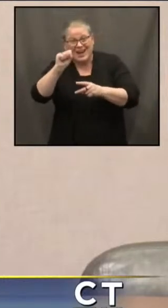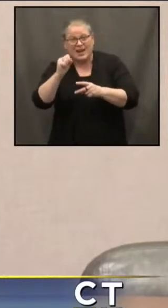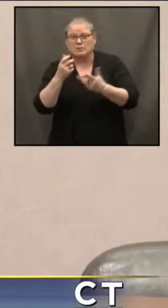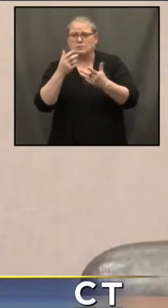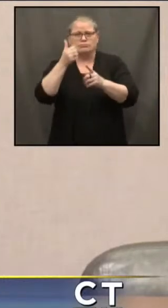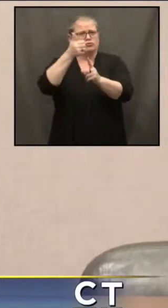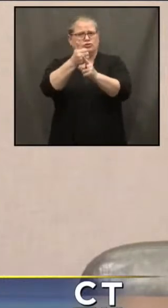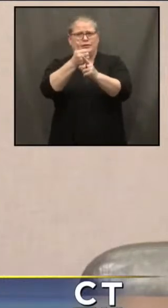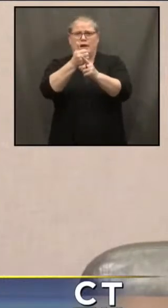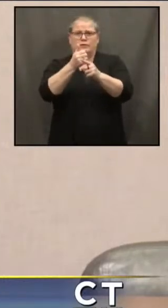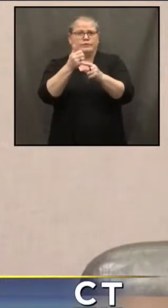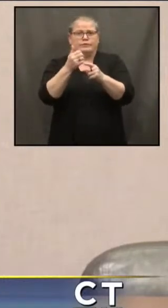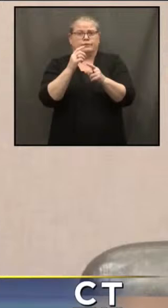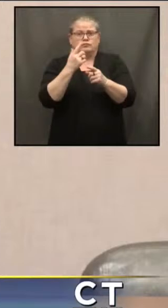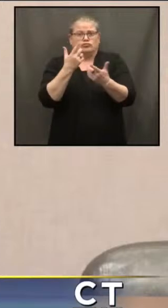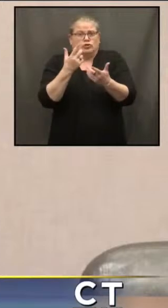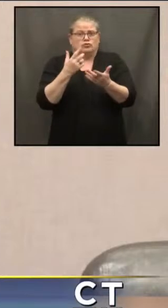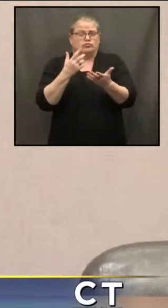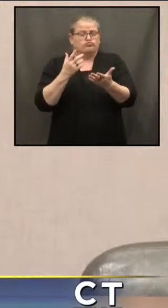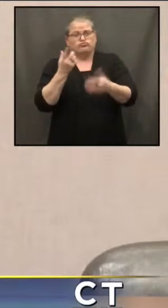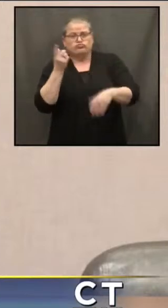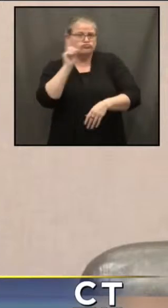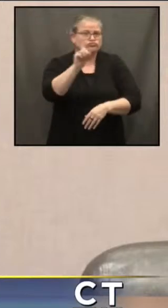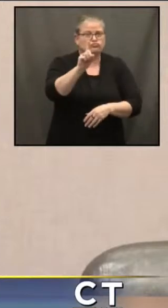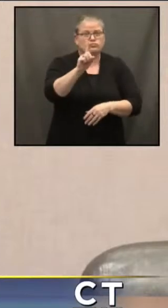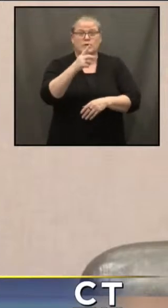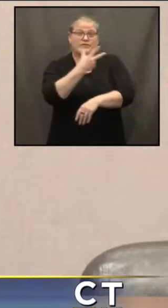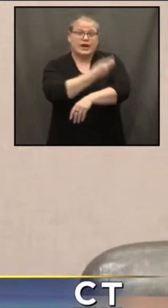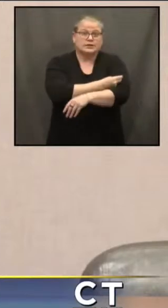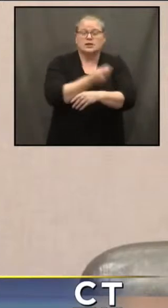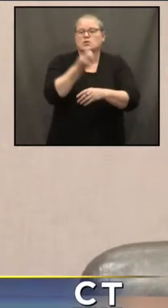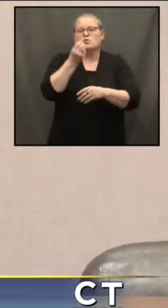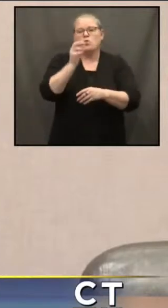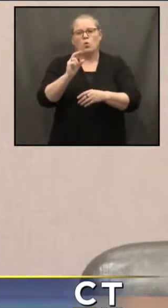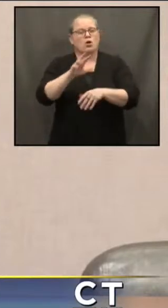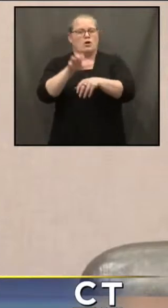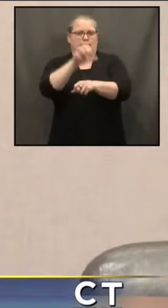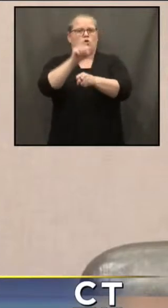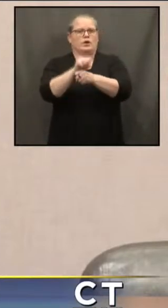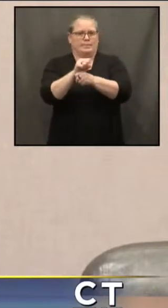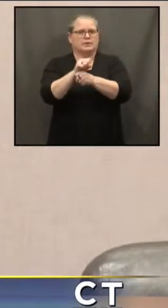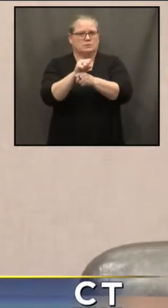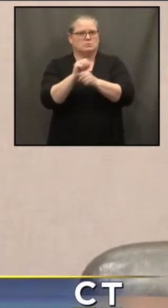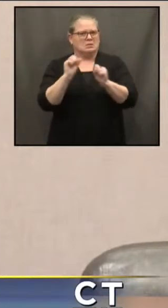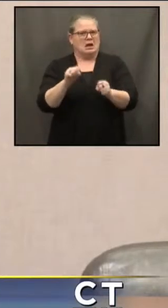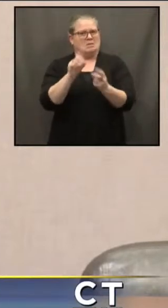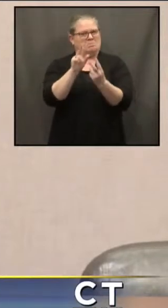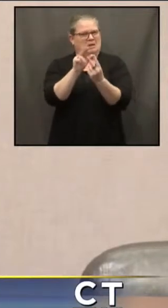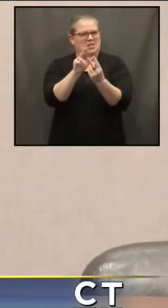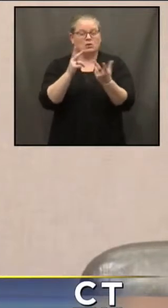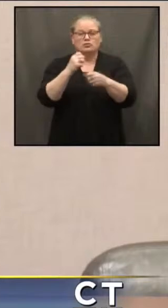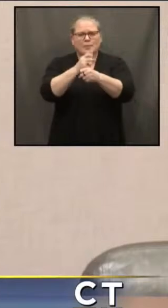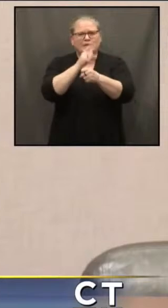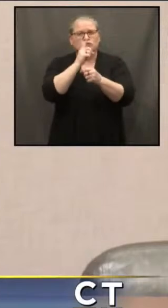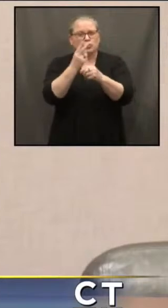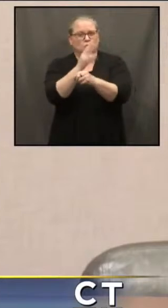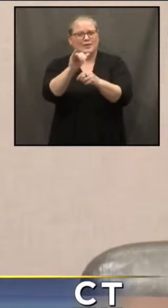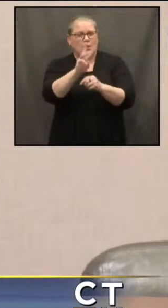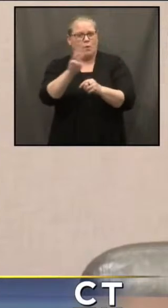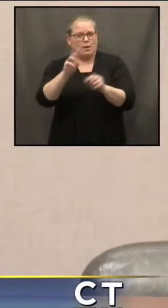make an appointment to get one. So make sure to utilize that resource, which is available to help you find a vaccine that's close to you quickly.